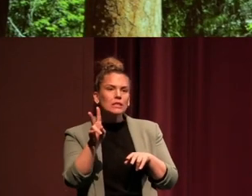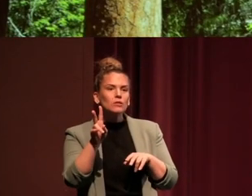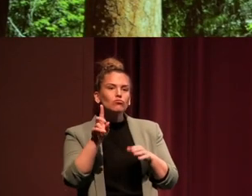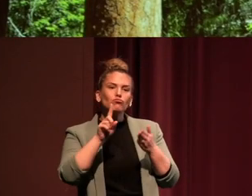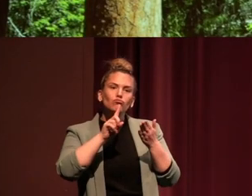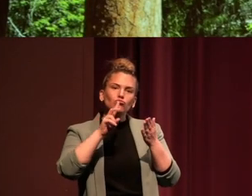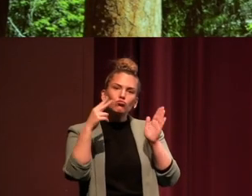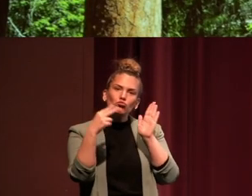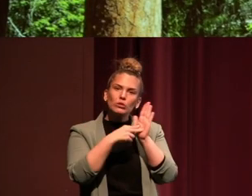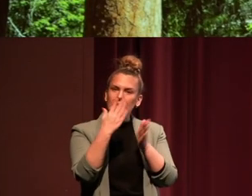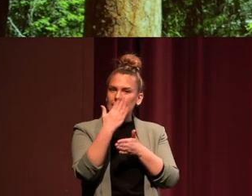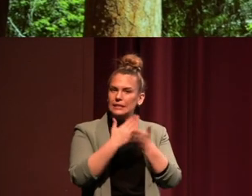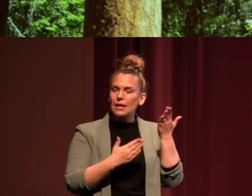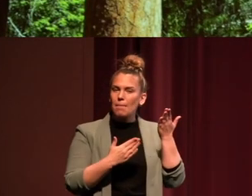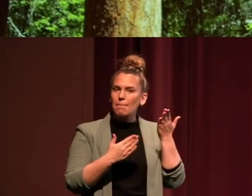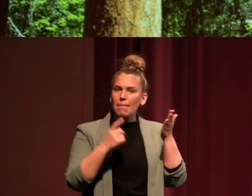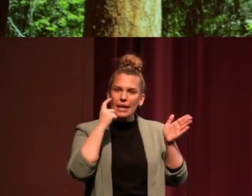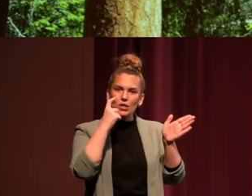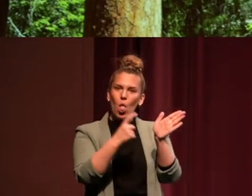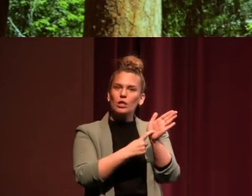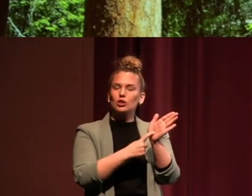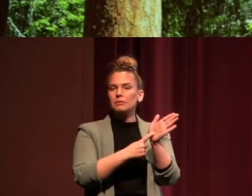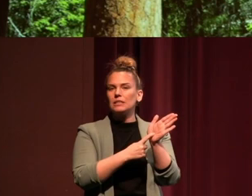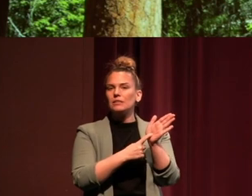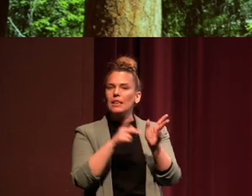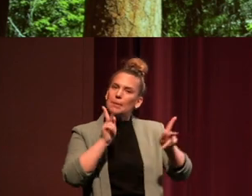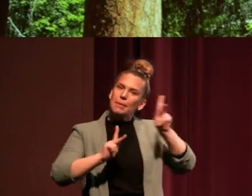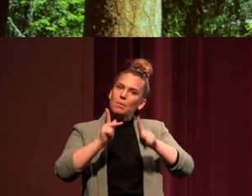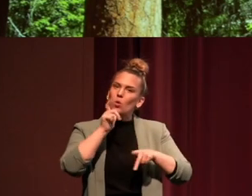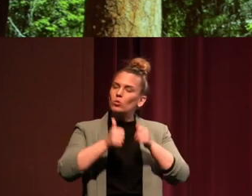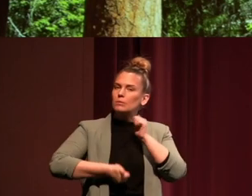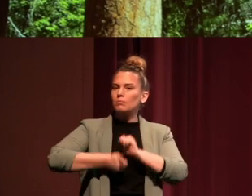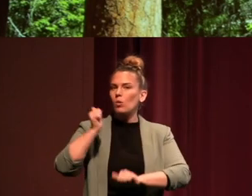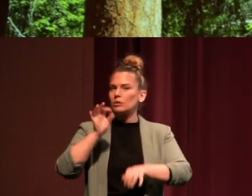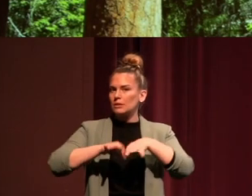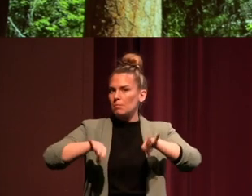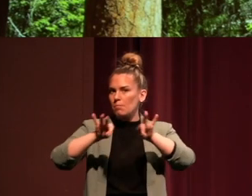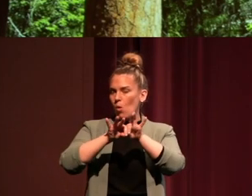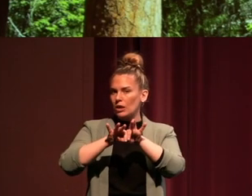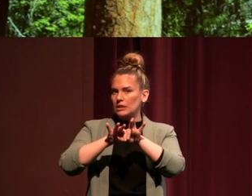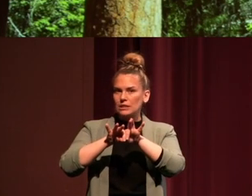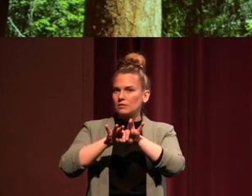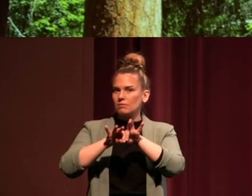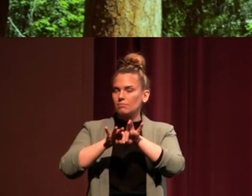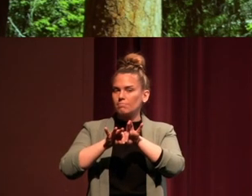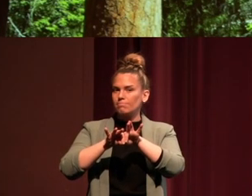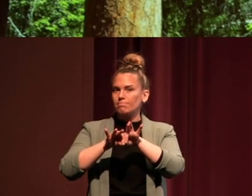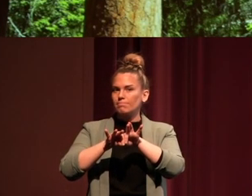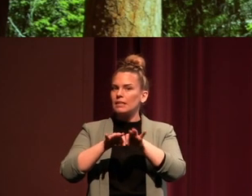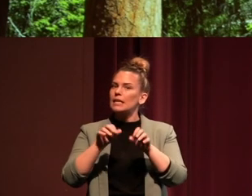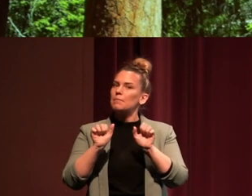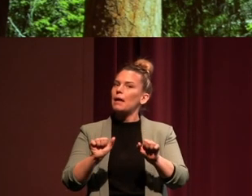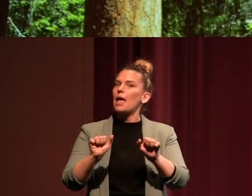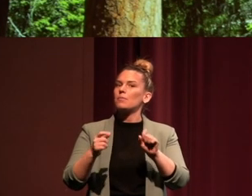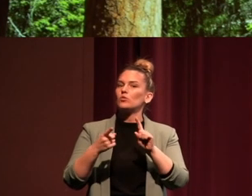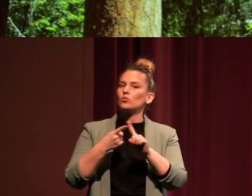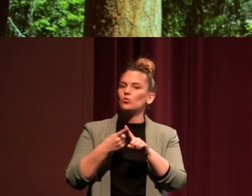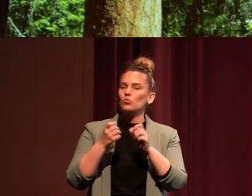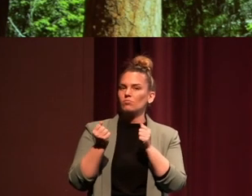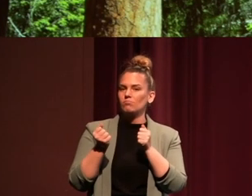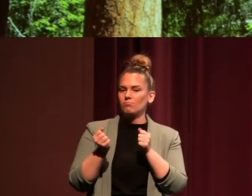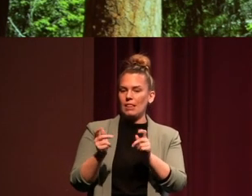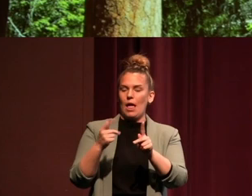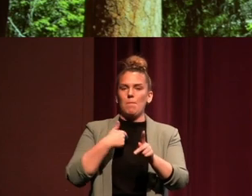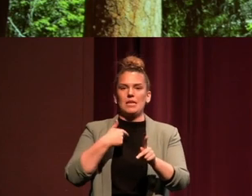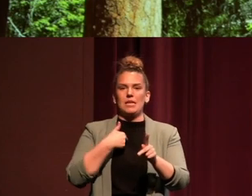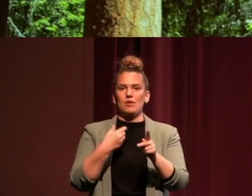some acknowledgments, the people that were most important and critical in allowing me to put this information in